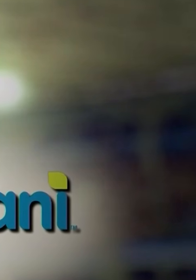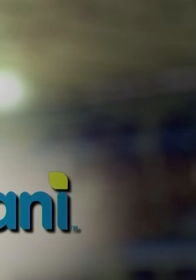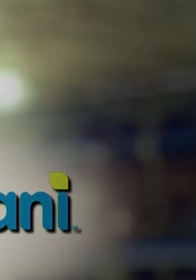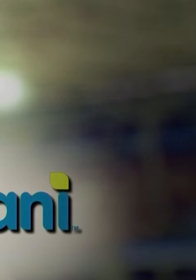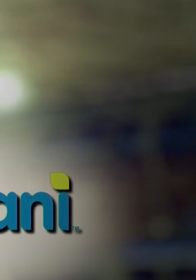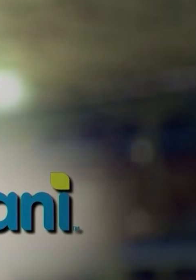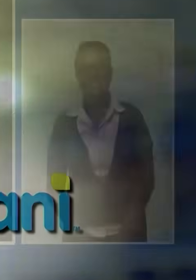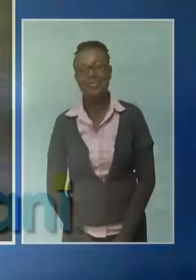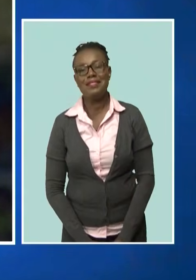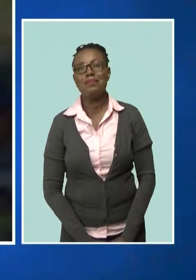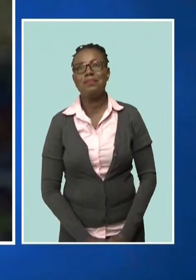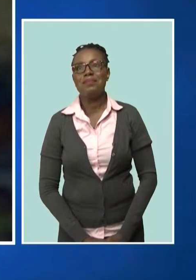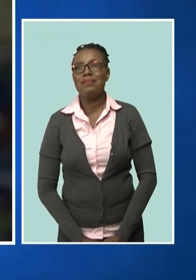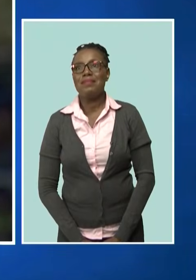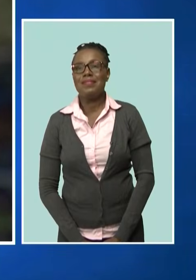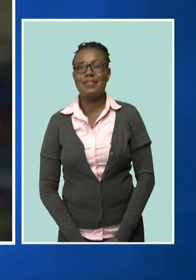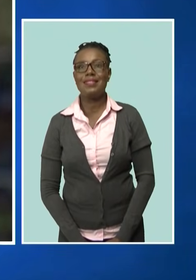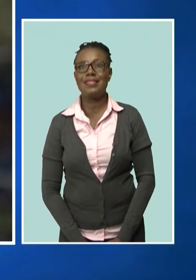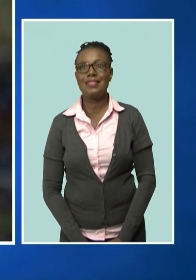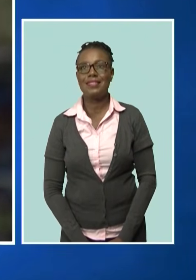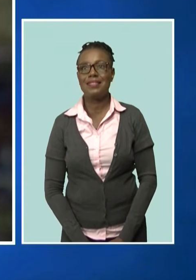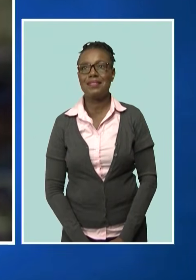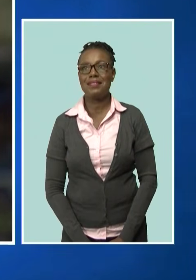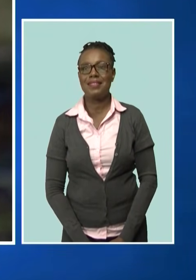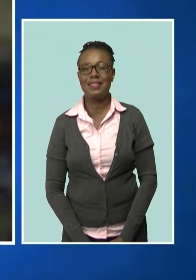Dasani. Live first, Dasani after.